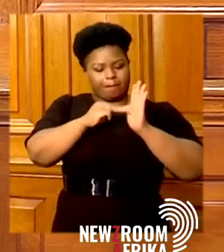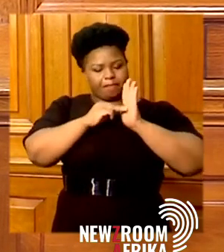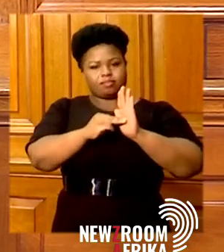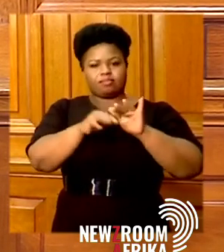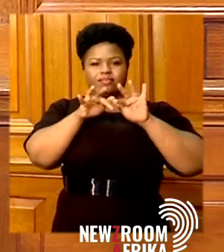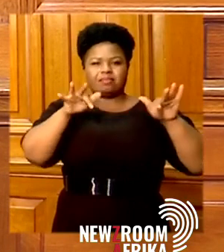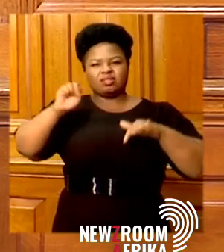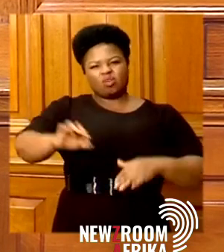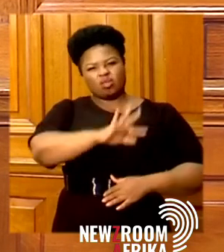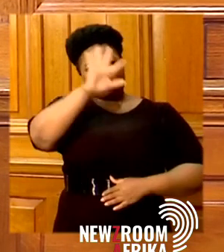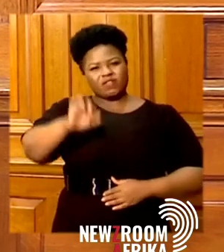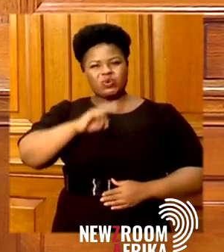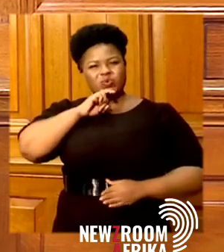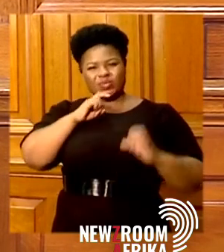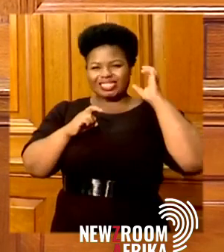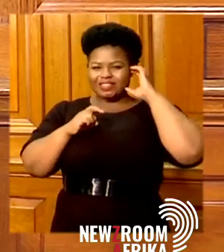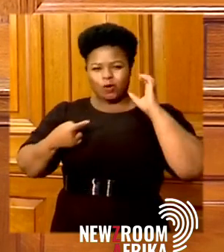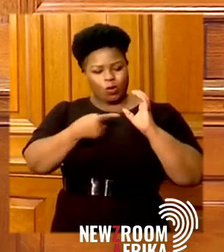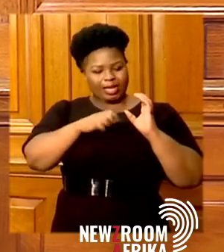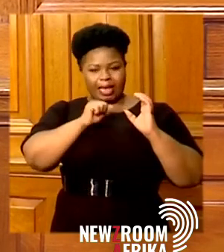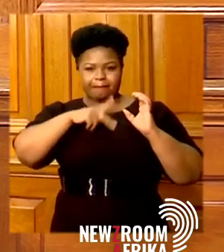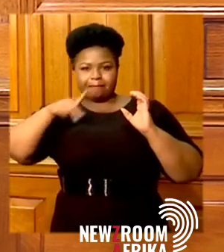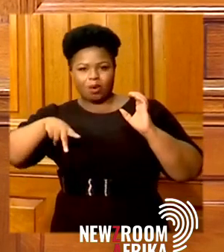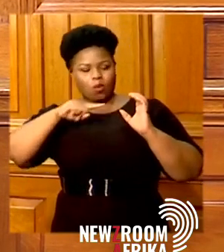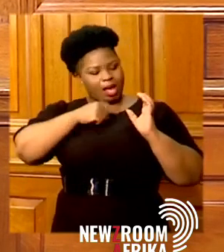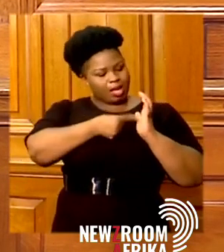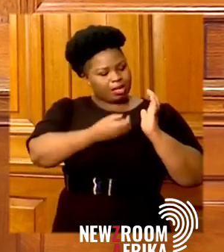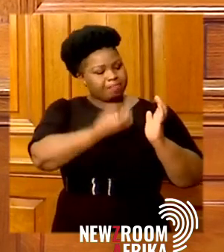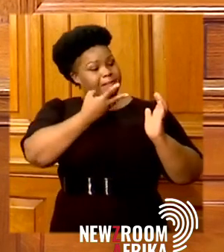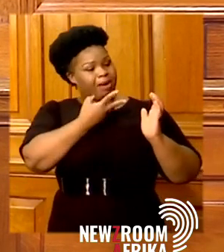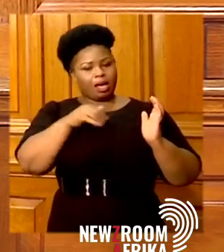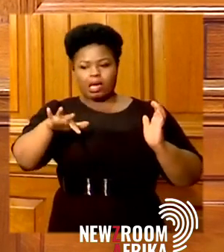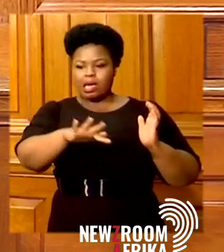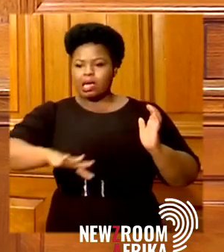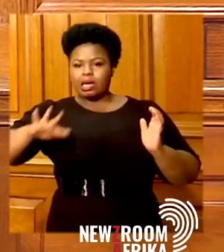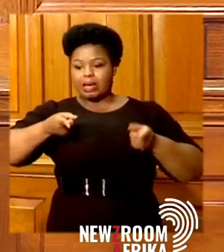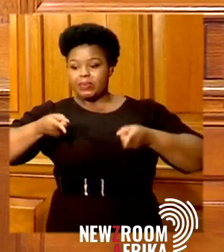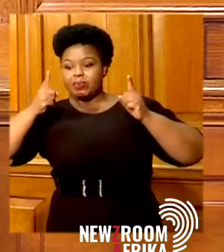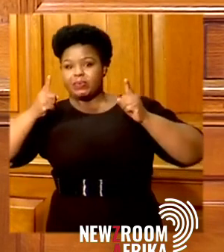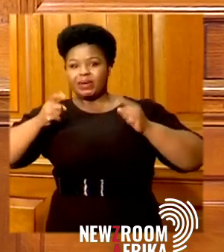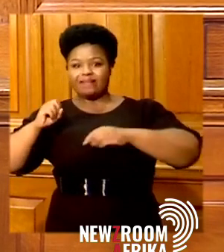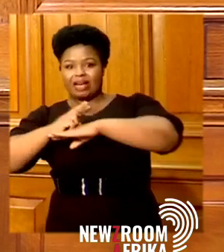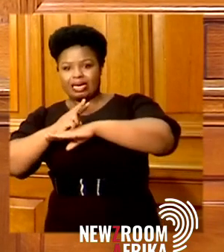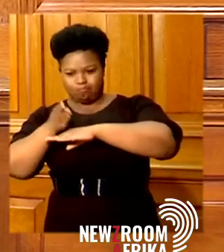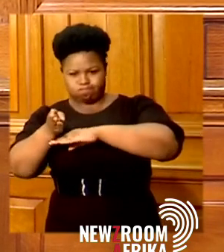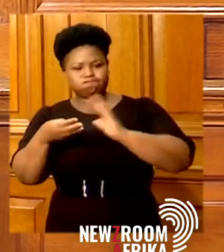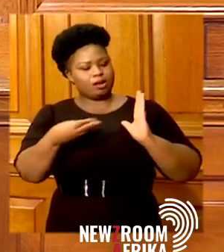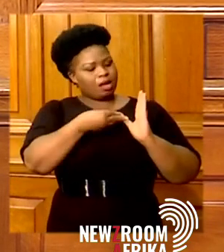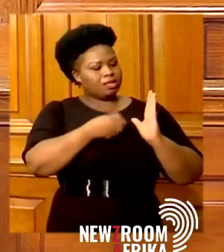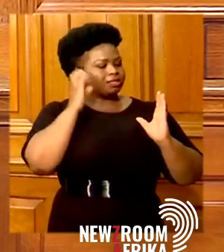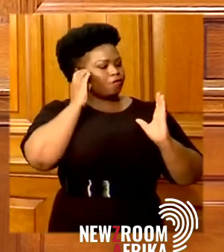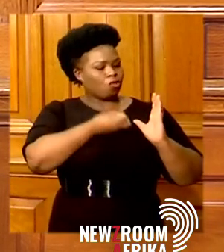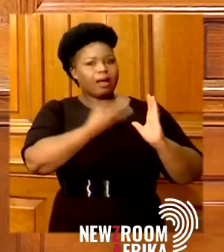SA mobile app to be notified if they are exposed to the virus. And we